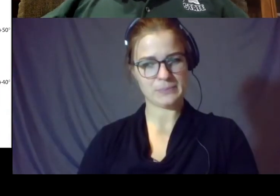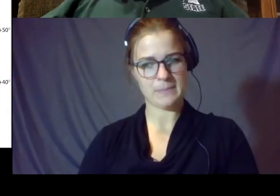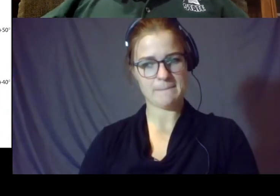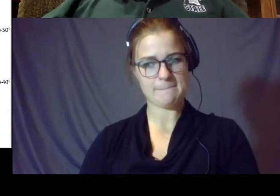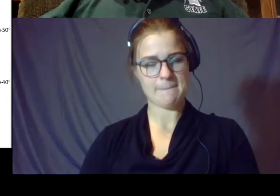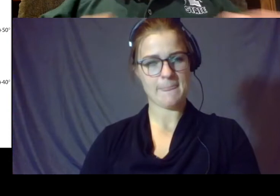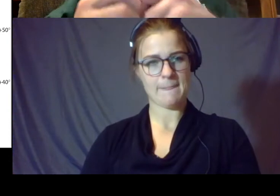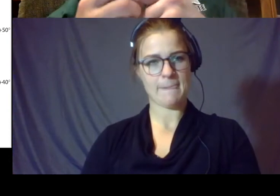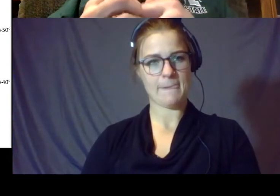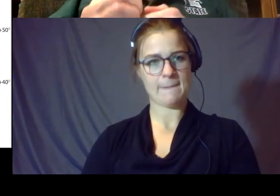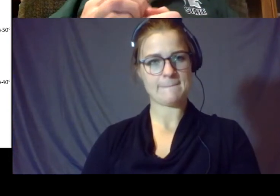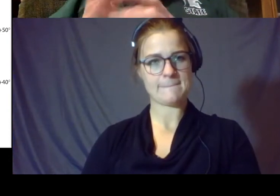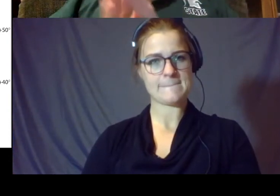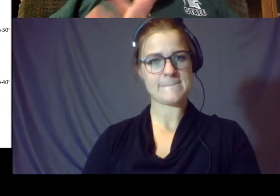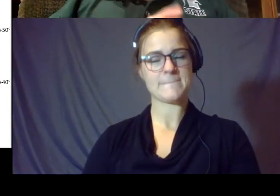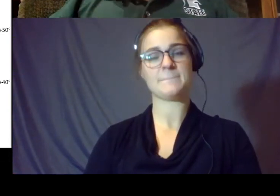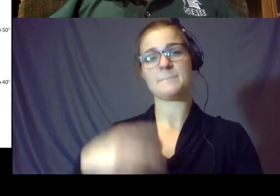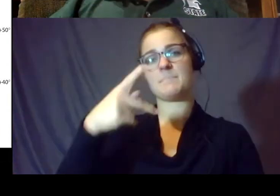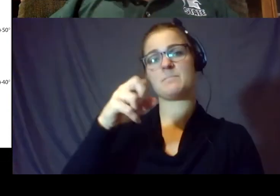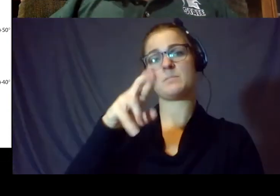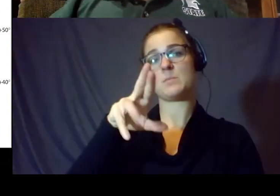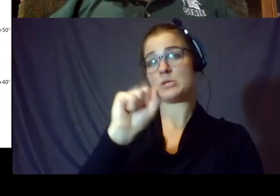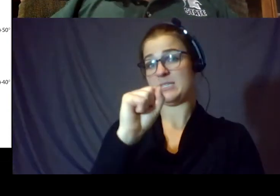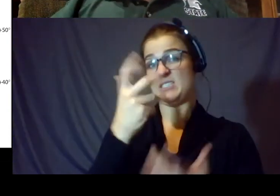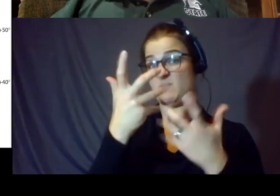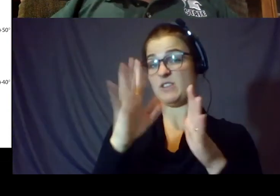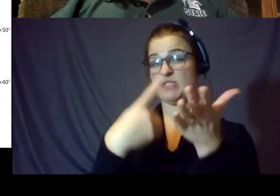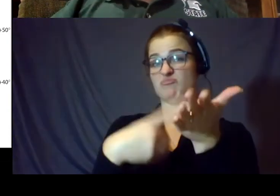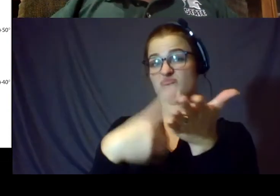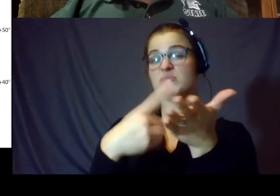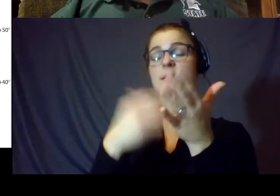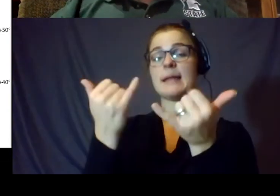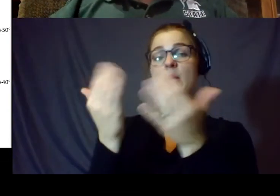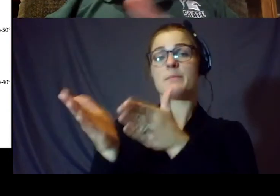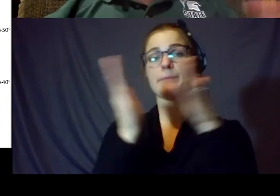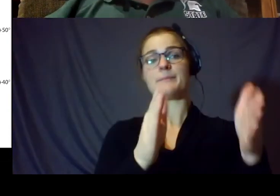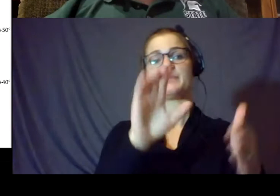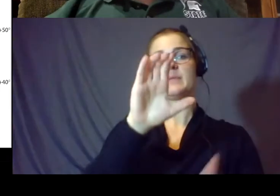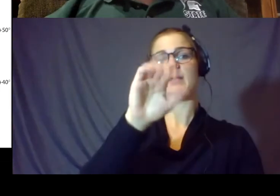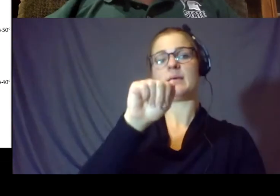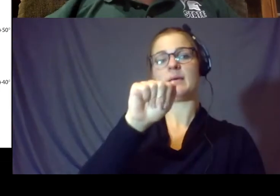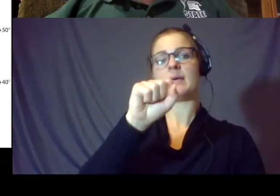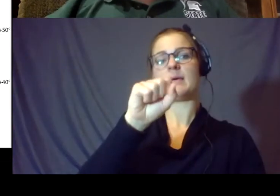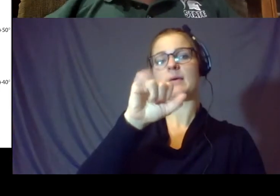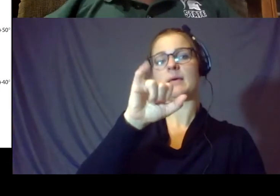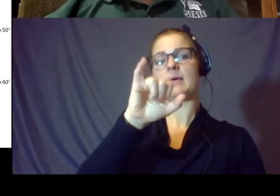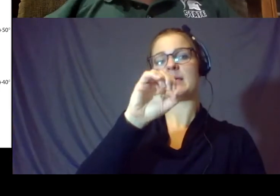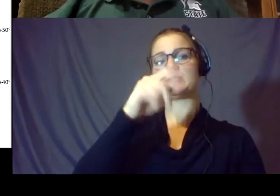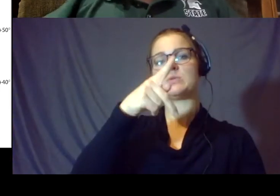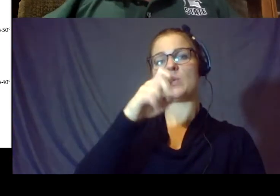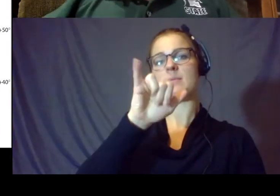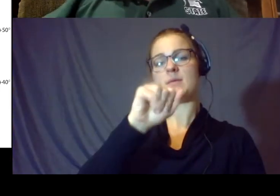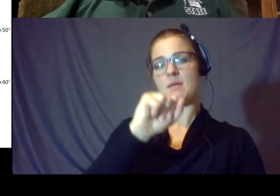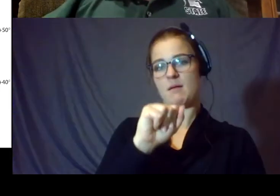So we've talked about Perseus. Now let's talk about his neighbor Cassiopeia. This is one of the smaller constellations. It's got a fairly large